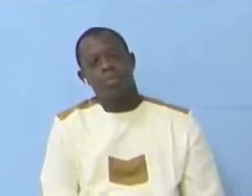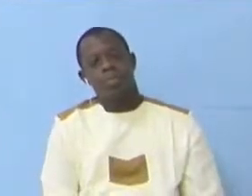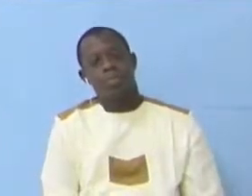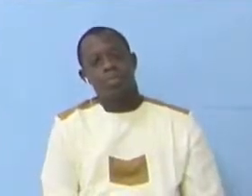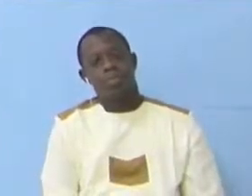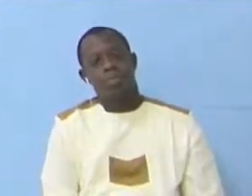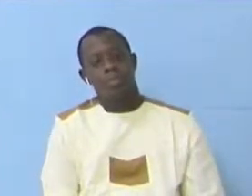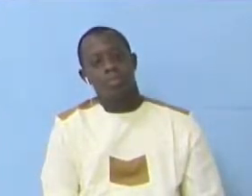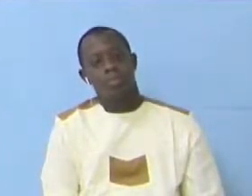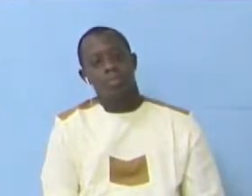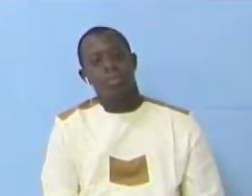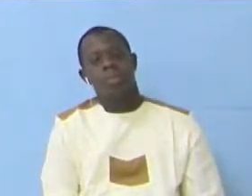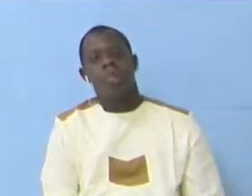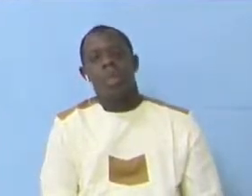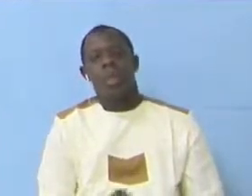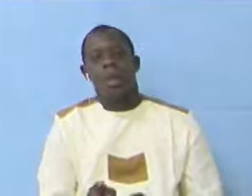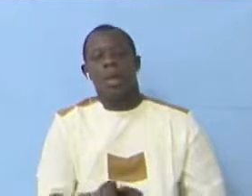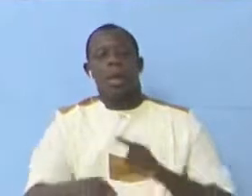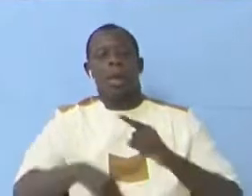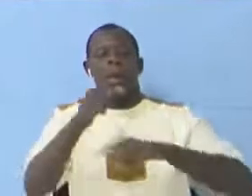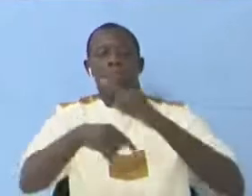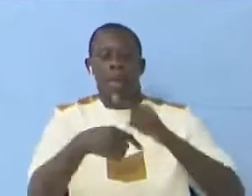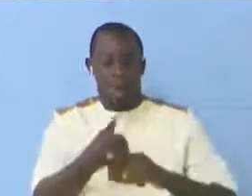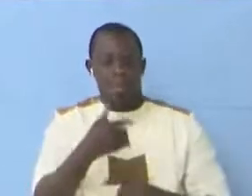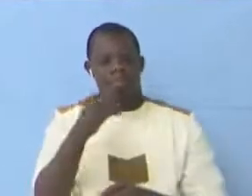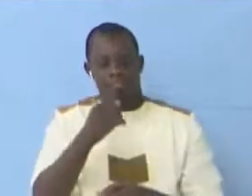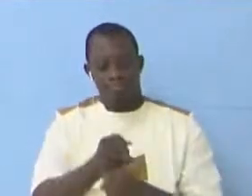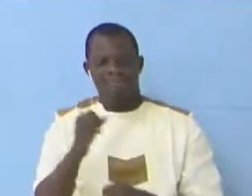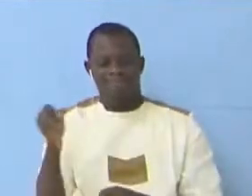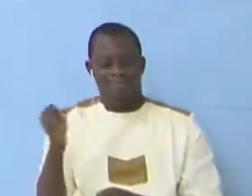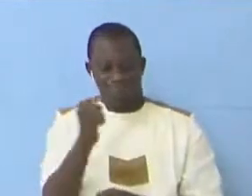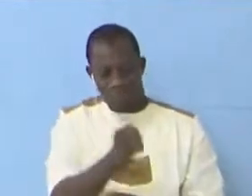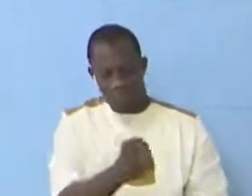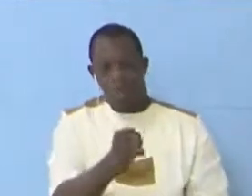Then I put Usman Jallo in my car. He was